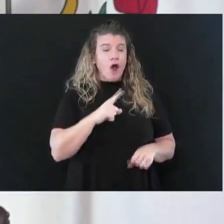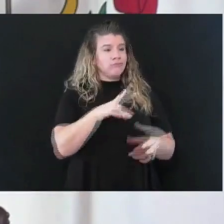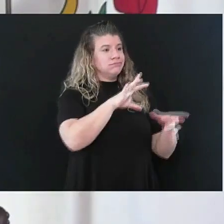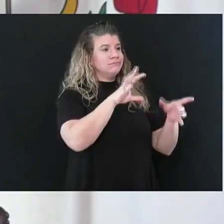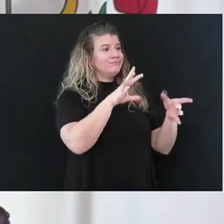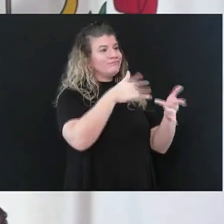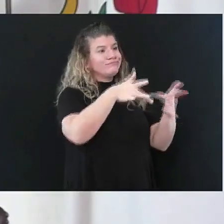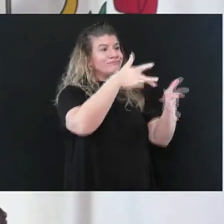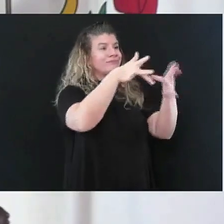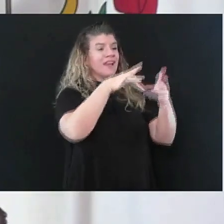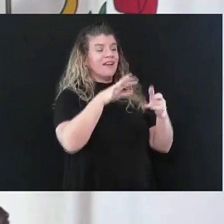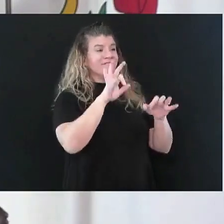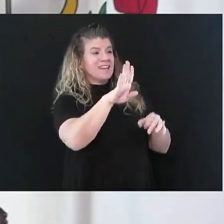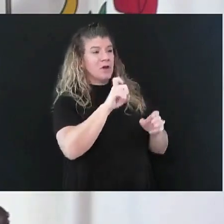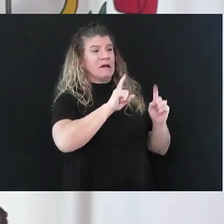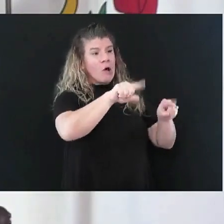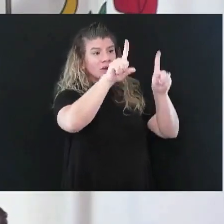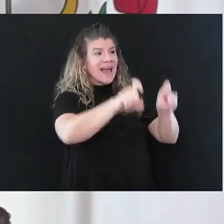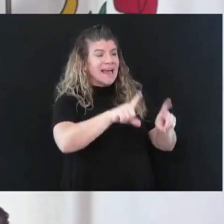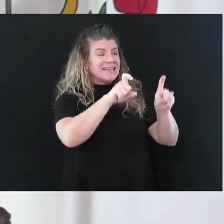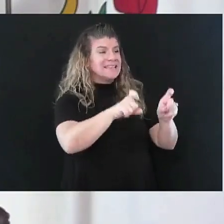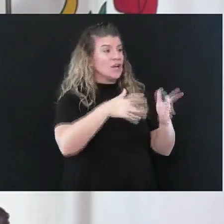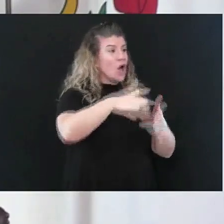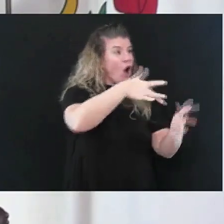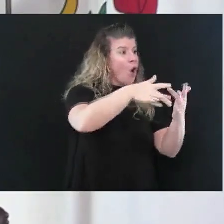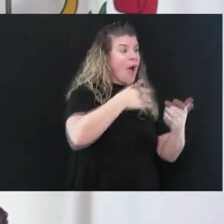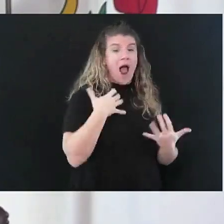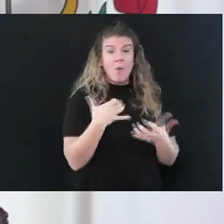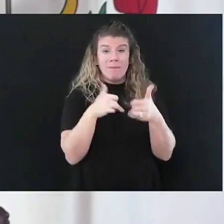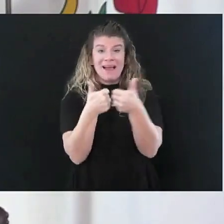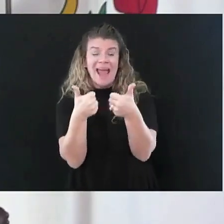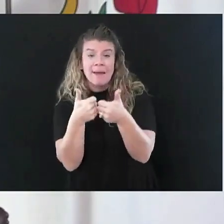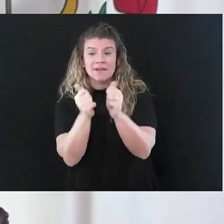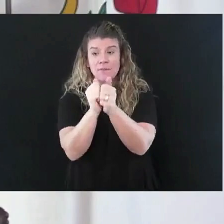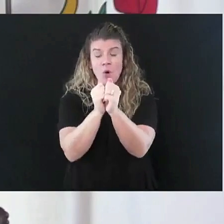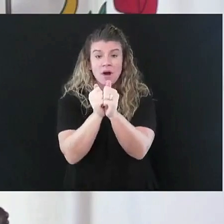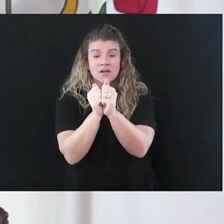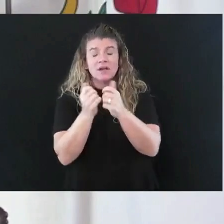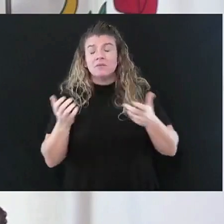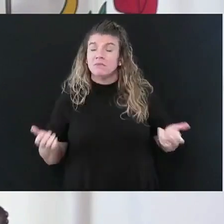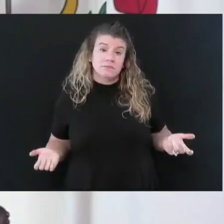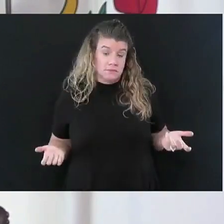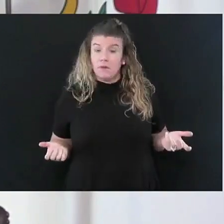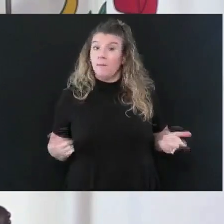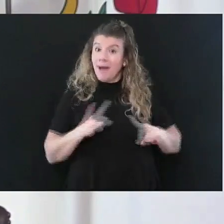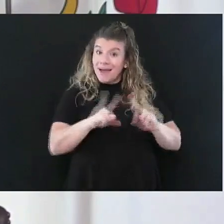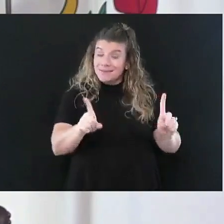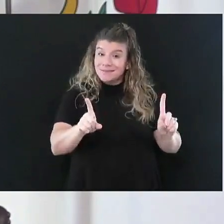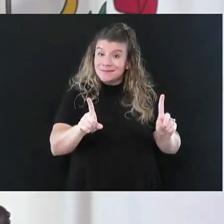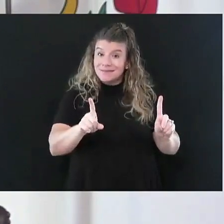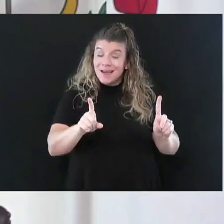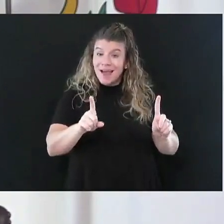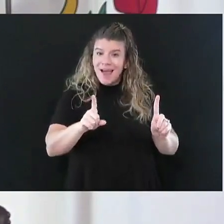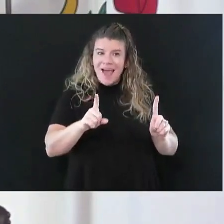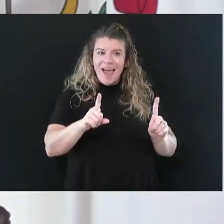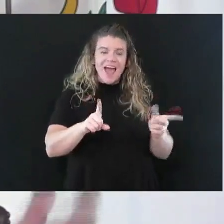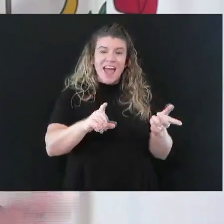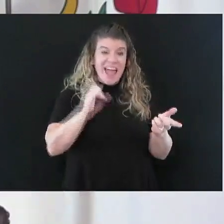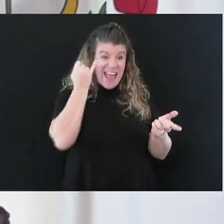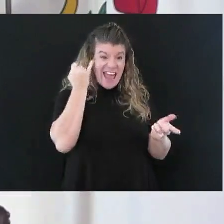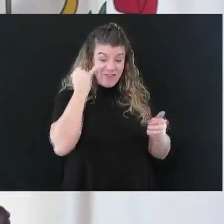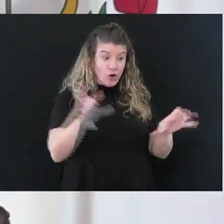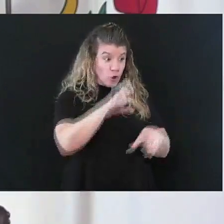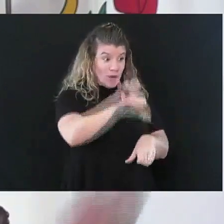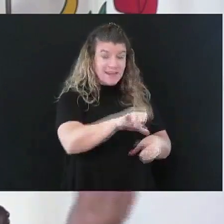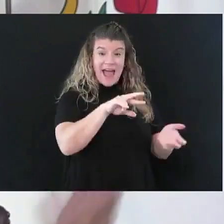media that we got to go out and we got to get tested because we got to play a ball game, are you kidding me? But at the end of the day, if they're doing that and they go